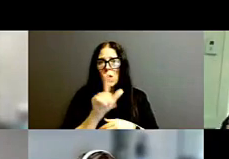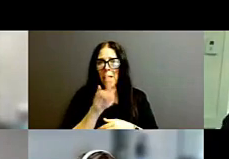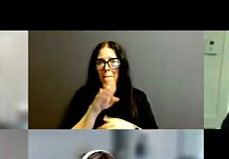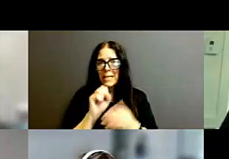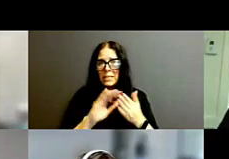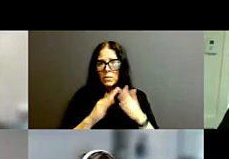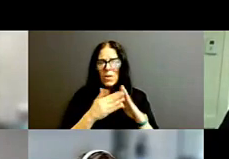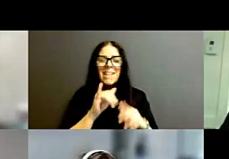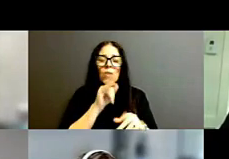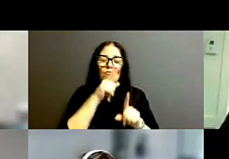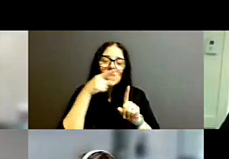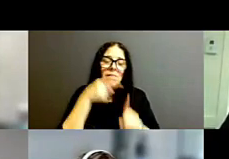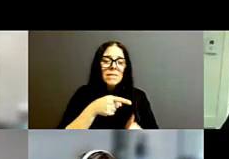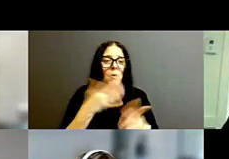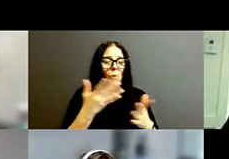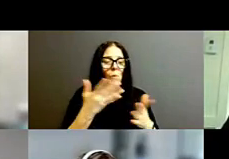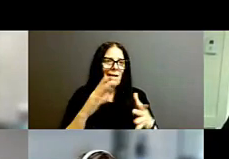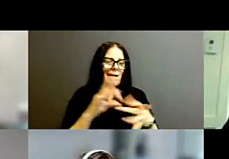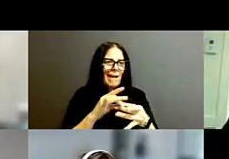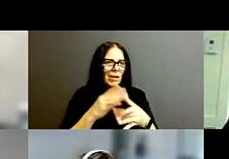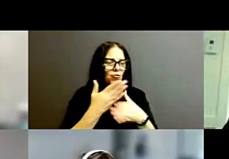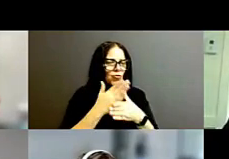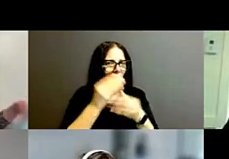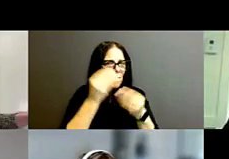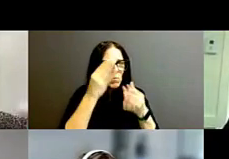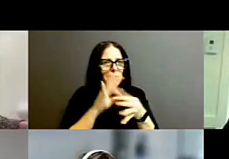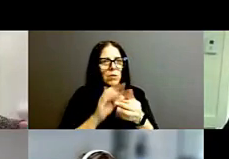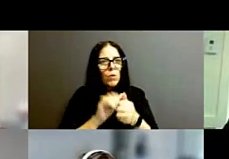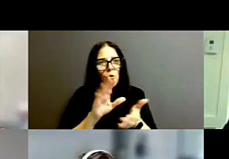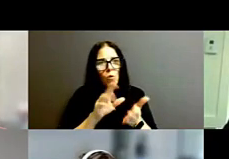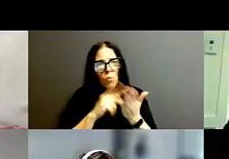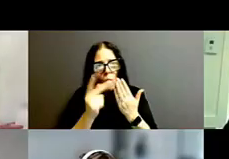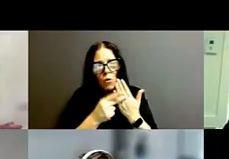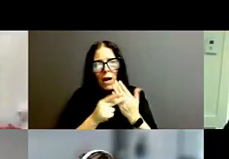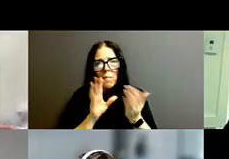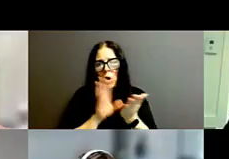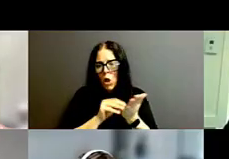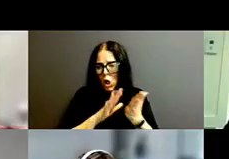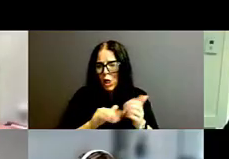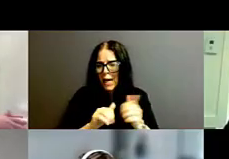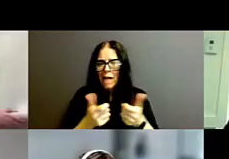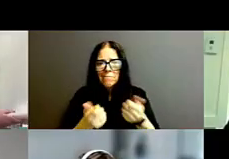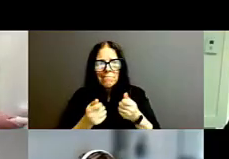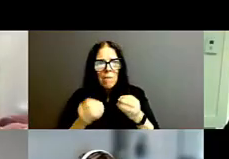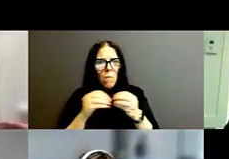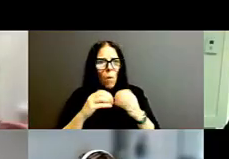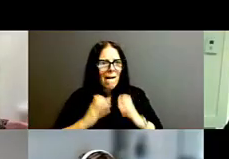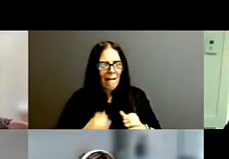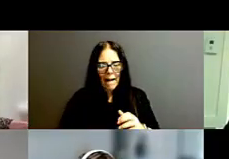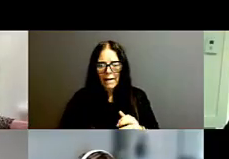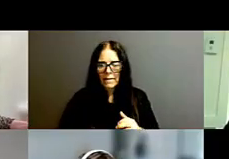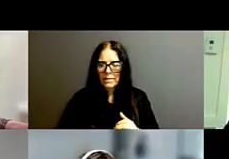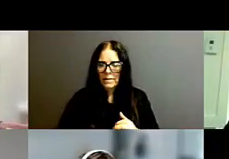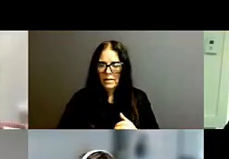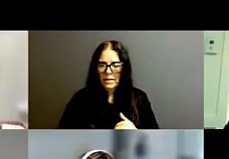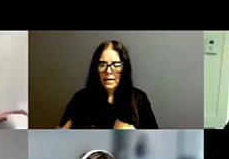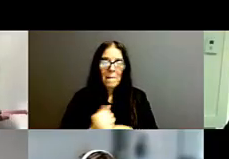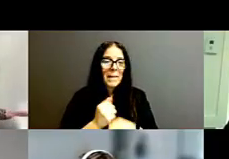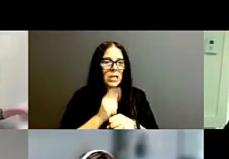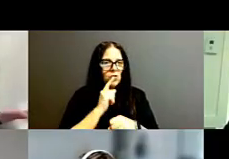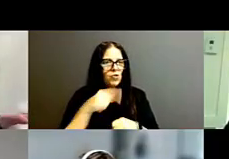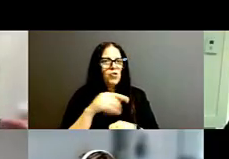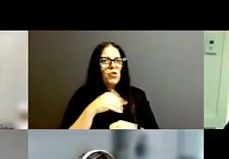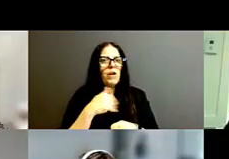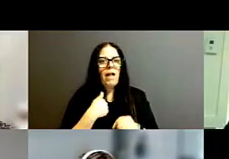and sharing information about your program, about your learners, attracting new clients, and making sure that you have ideas and tips